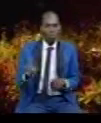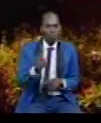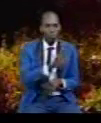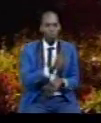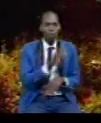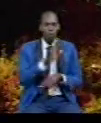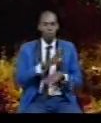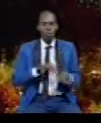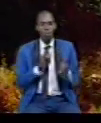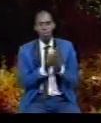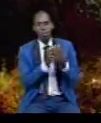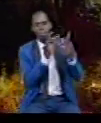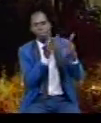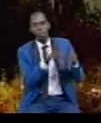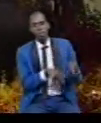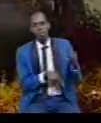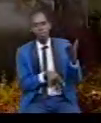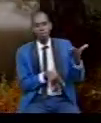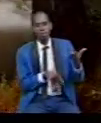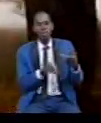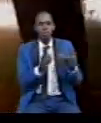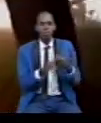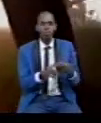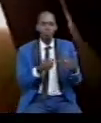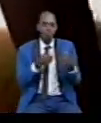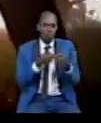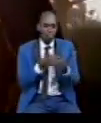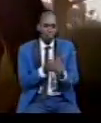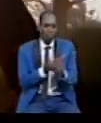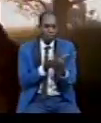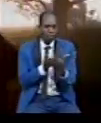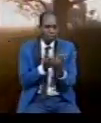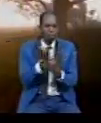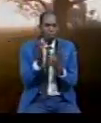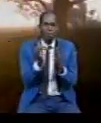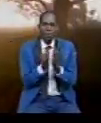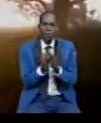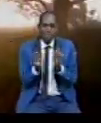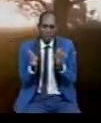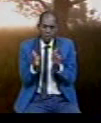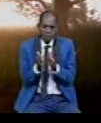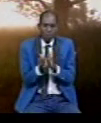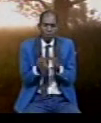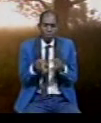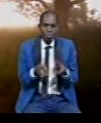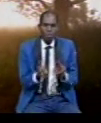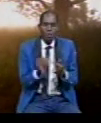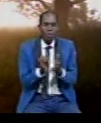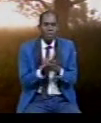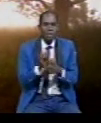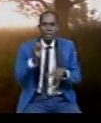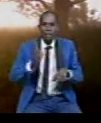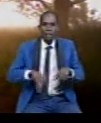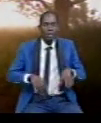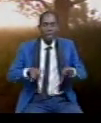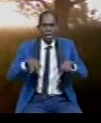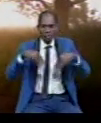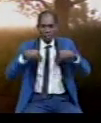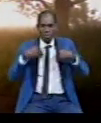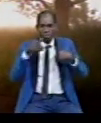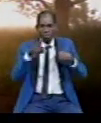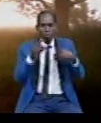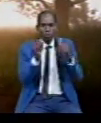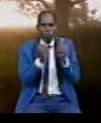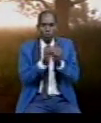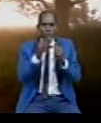that person to come through the straight gate that will not take you and your sin,